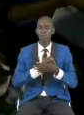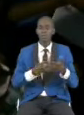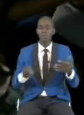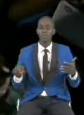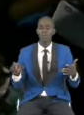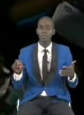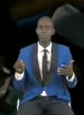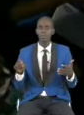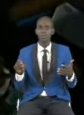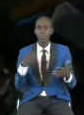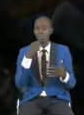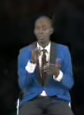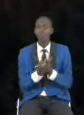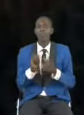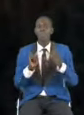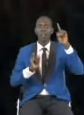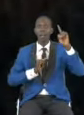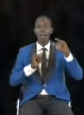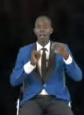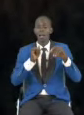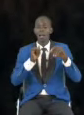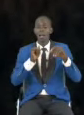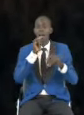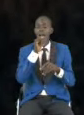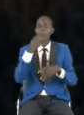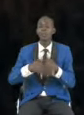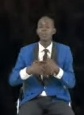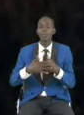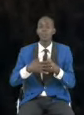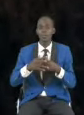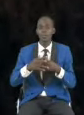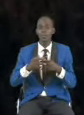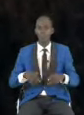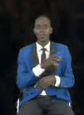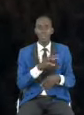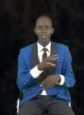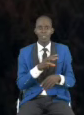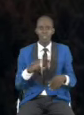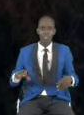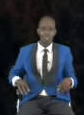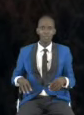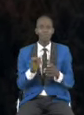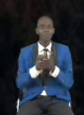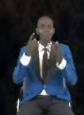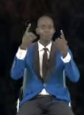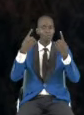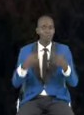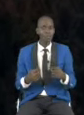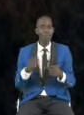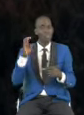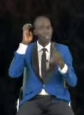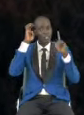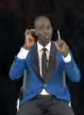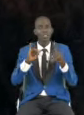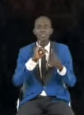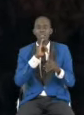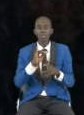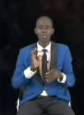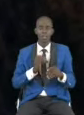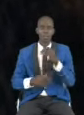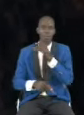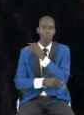life. Christ that came, Christ a Passover, is also the bread of life. Look at